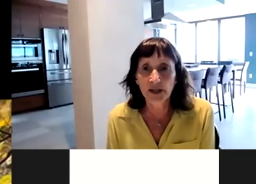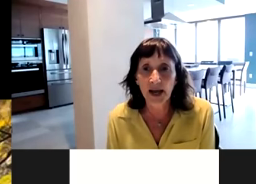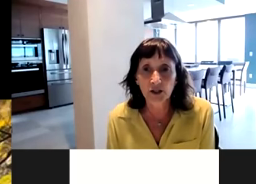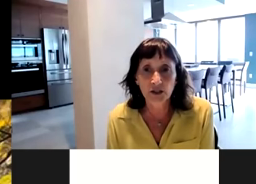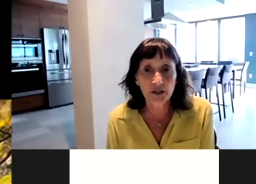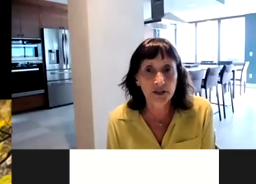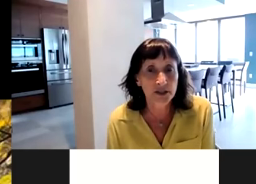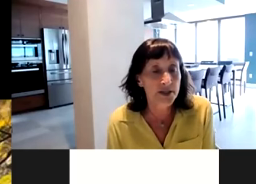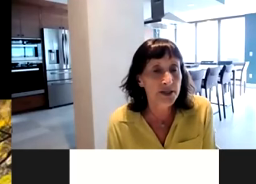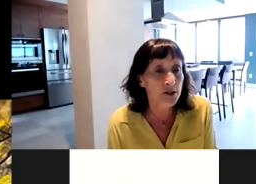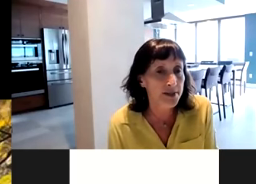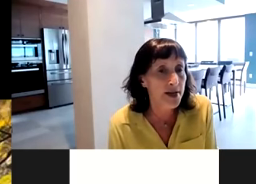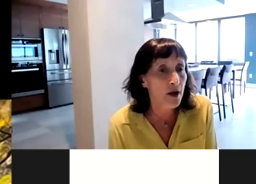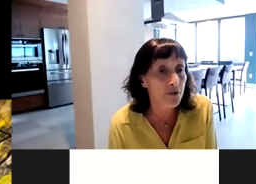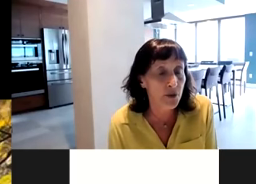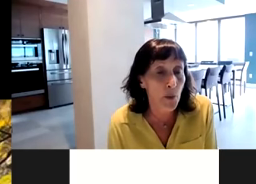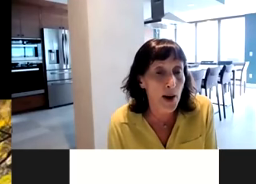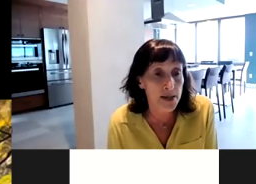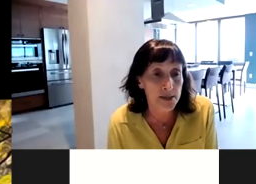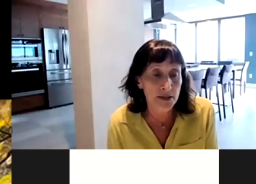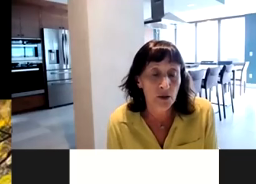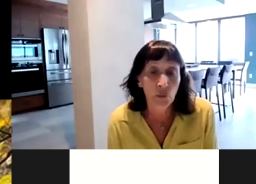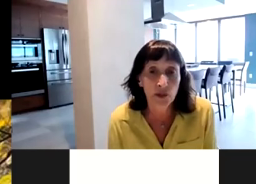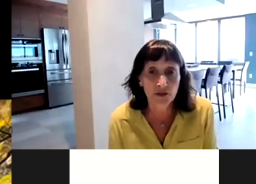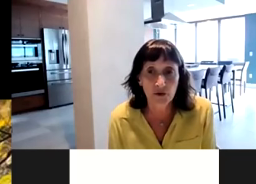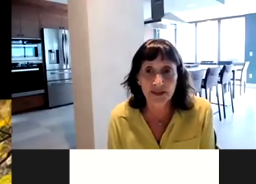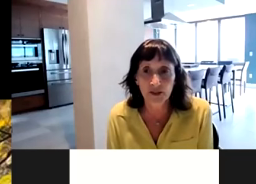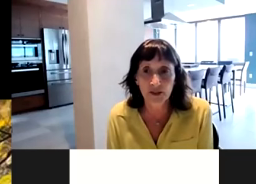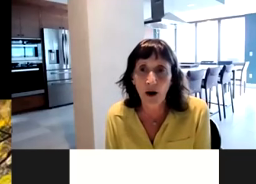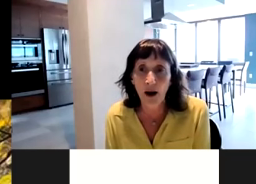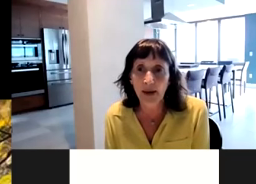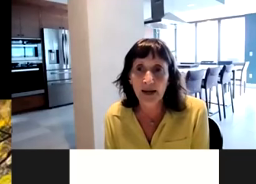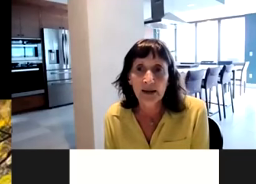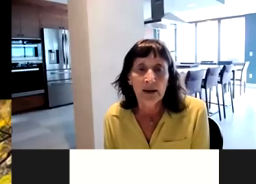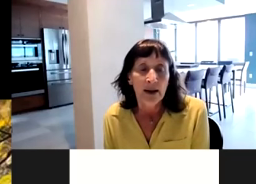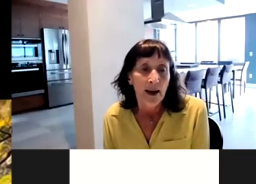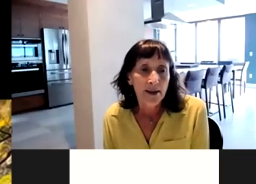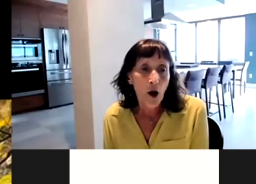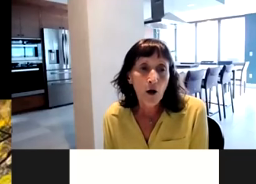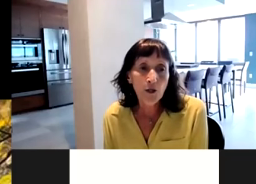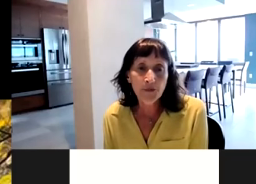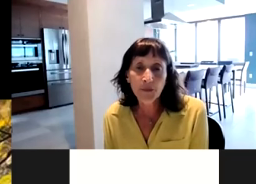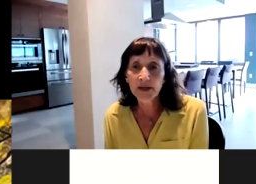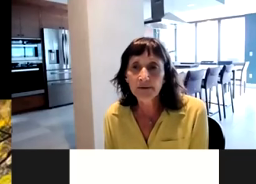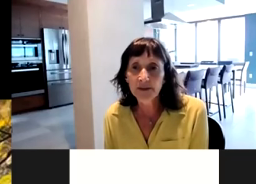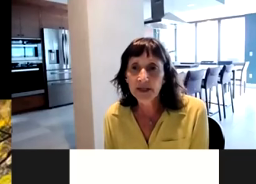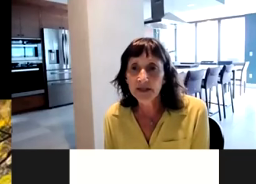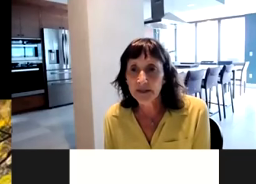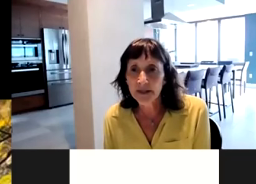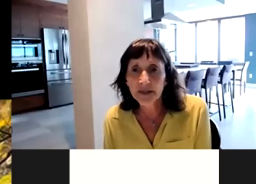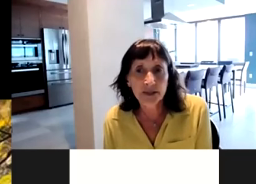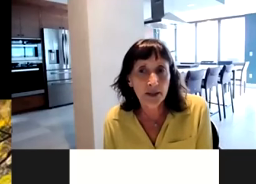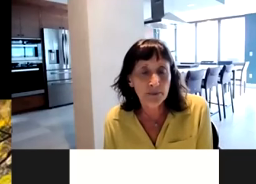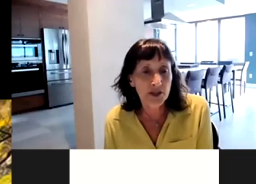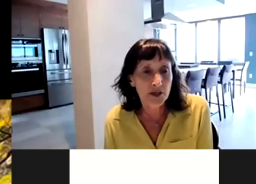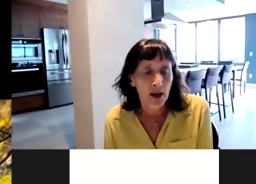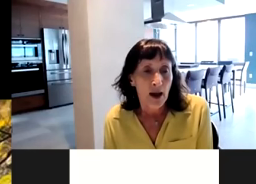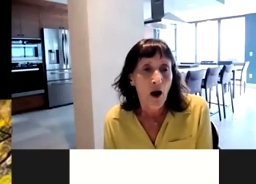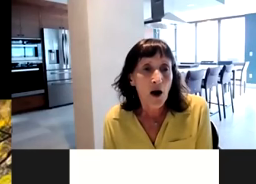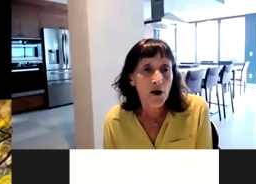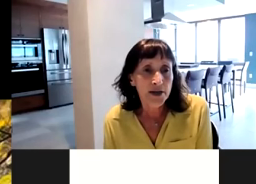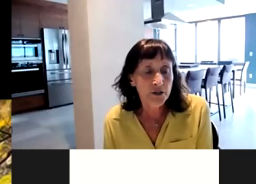those connections to deal in healthy ways with stress and trauma. And all three of these